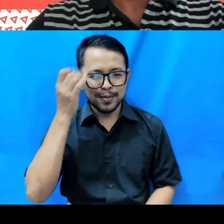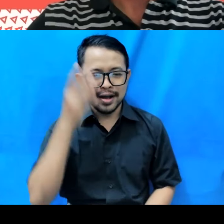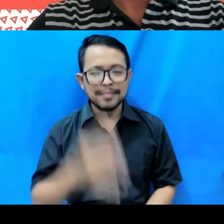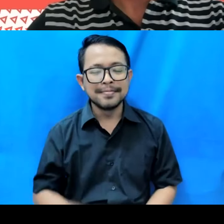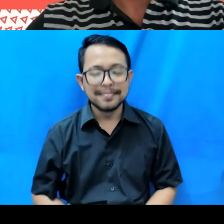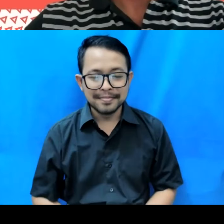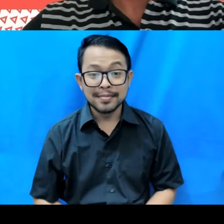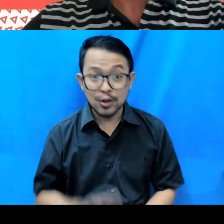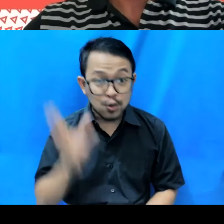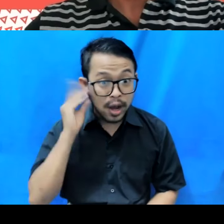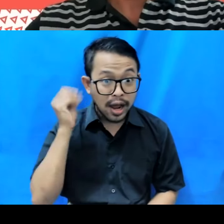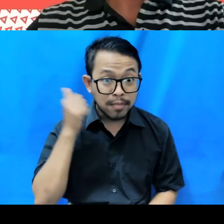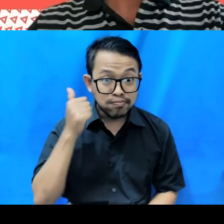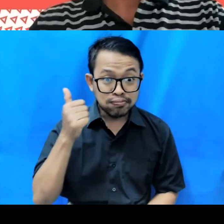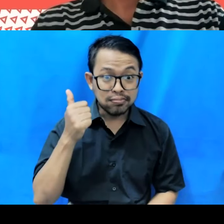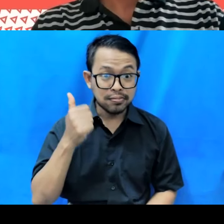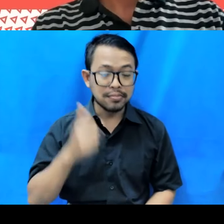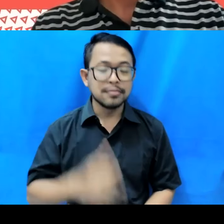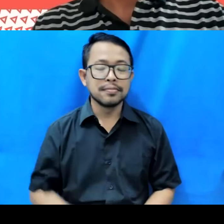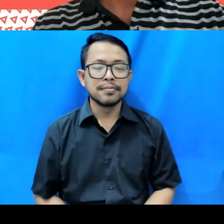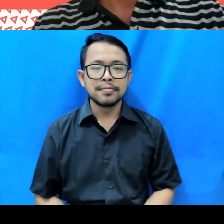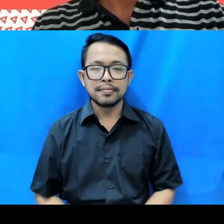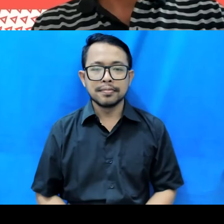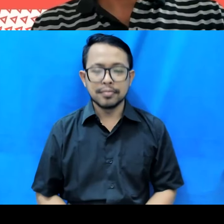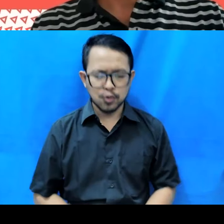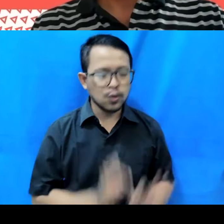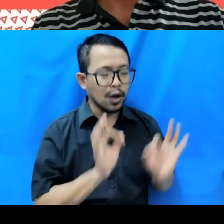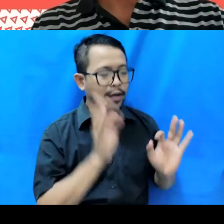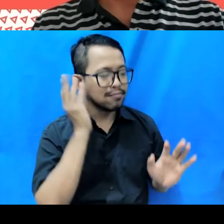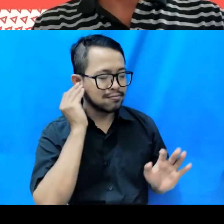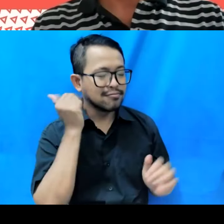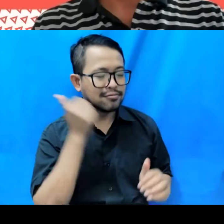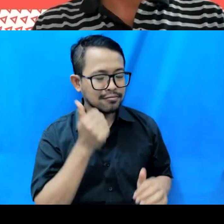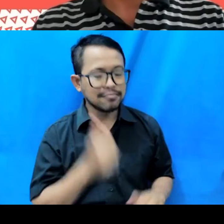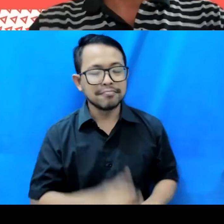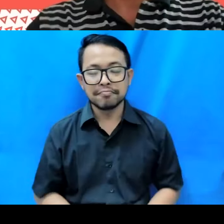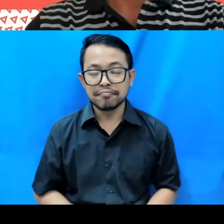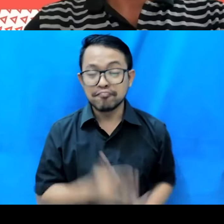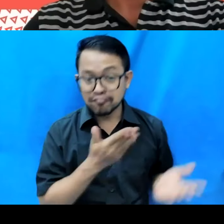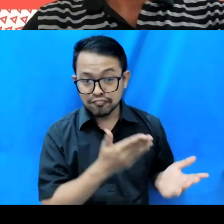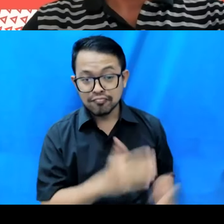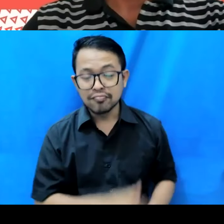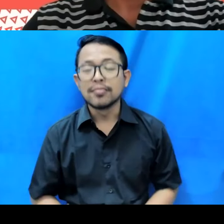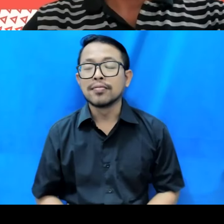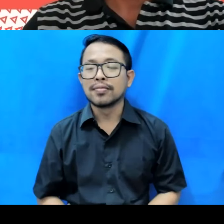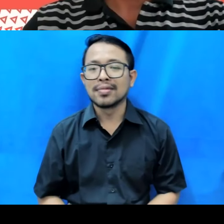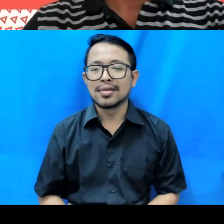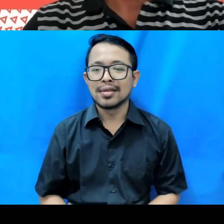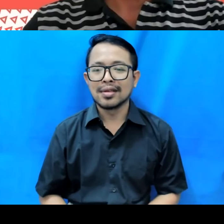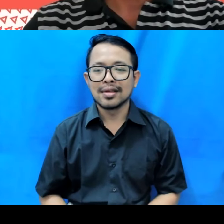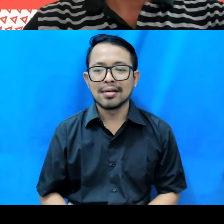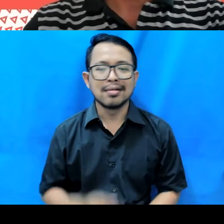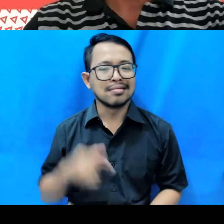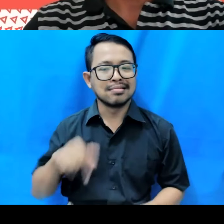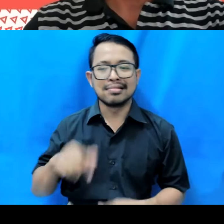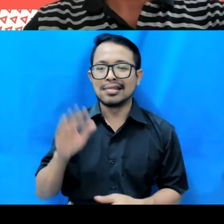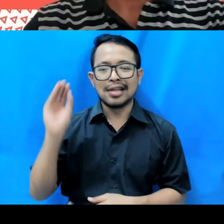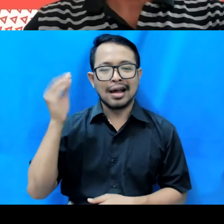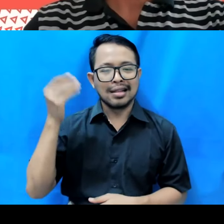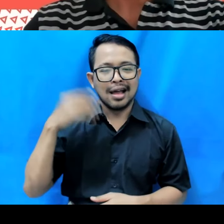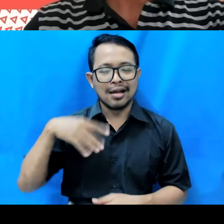Sorry, I forgot. Okay, can you hear me? Can you hear me? Well, yes, we can. Thank you. Yeah, because